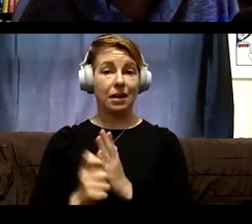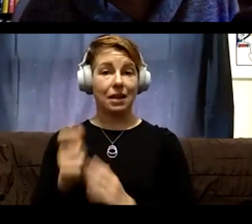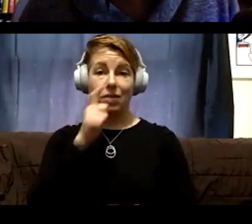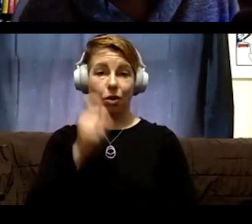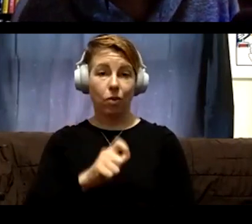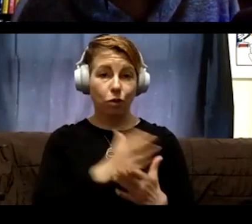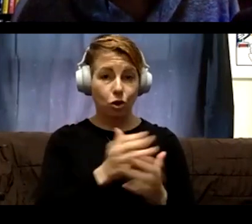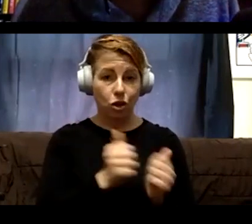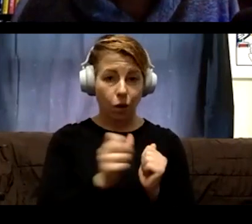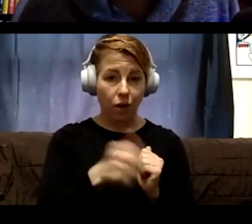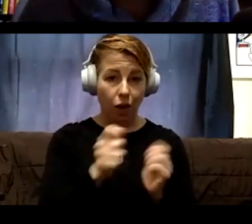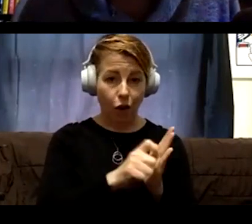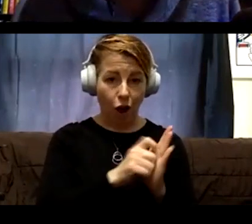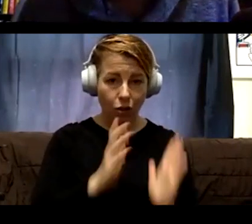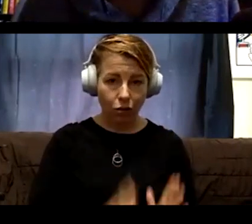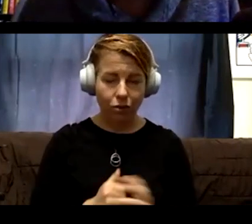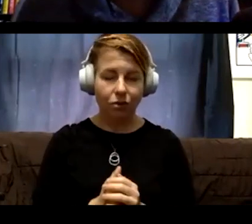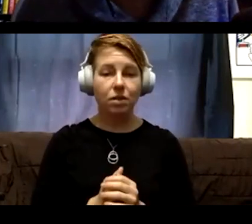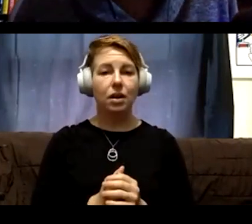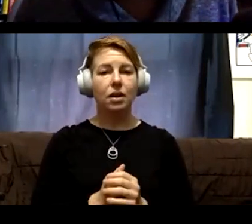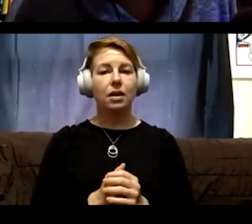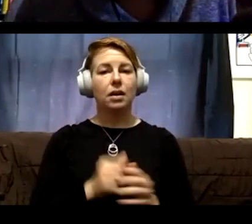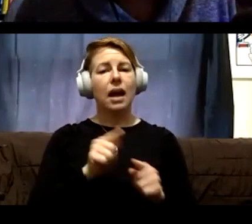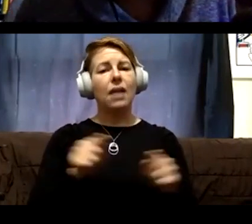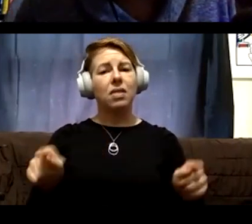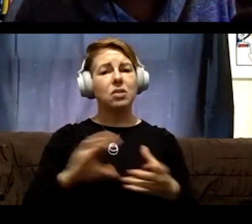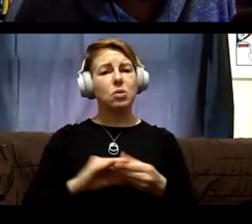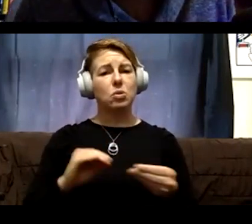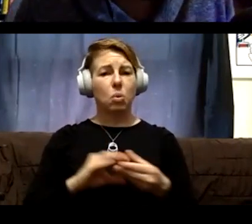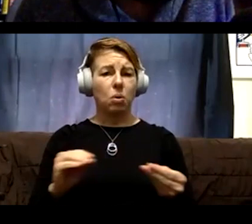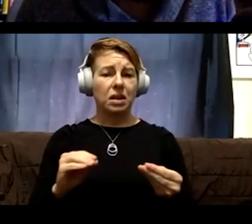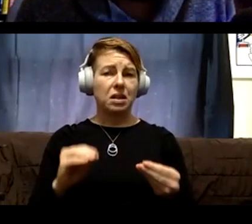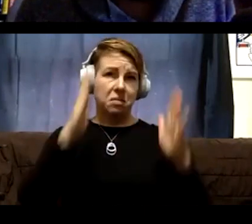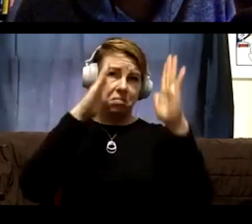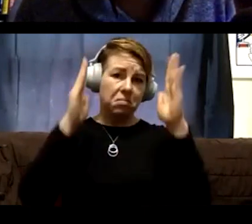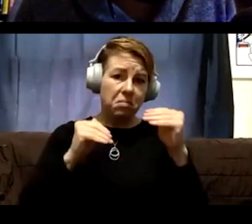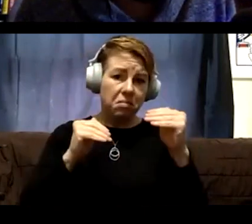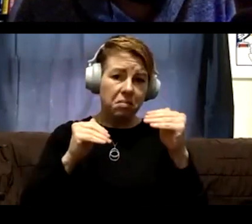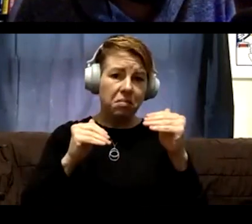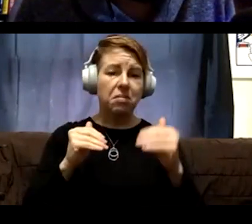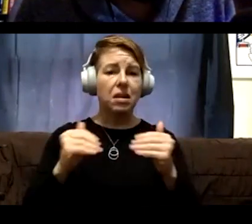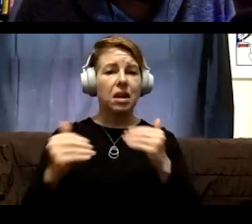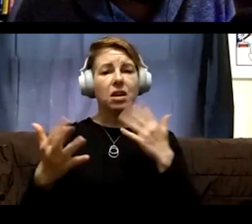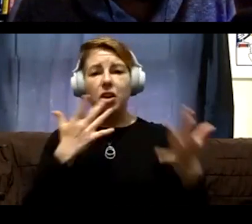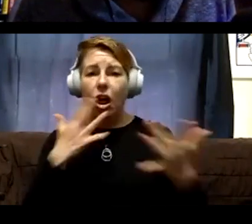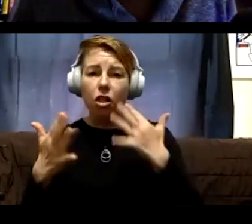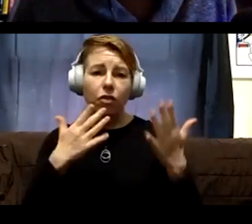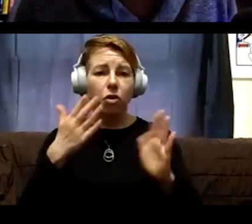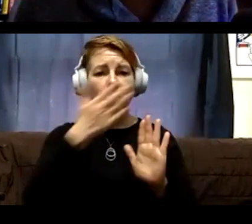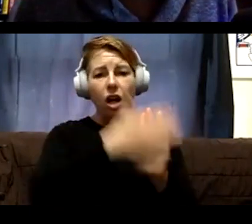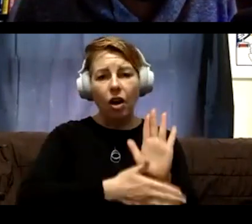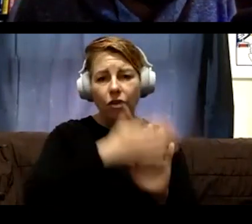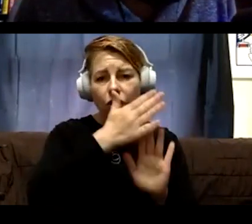estate. And these stories are what you may expect of the time. Lurid, colorful covers. There's a